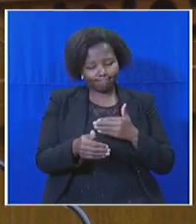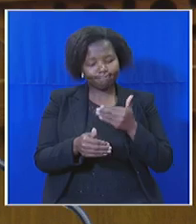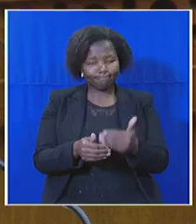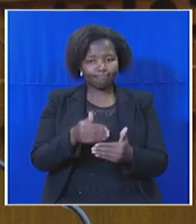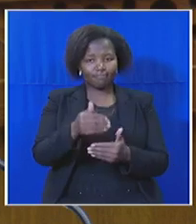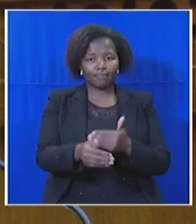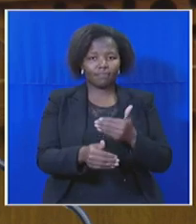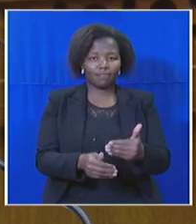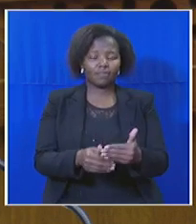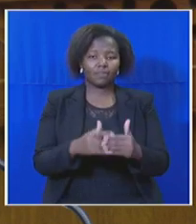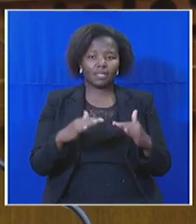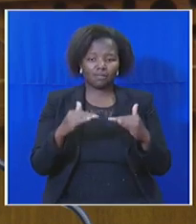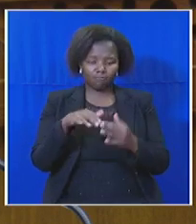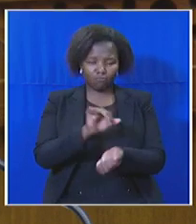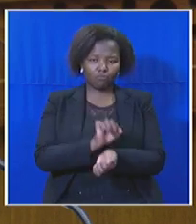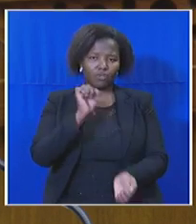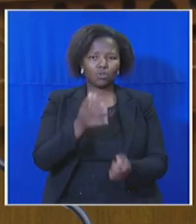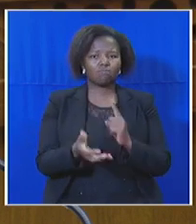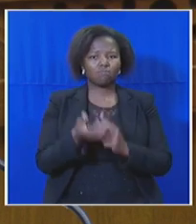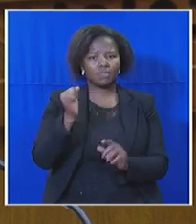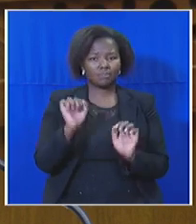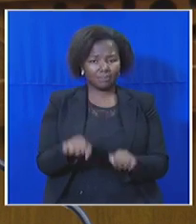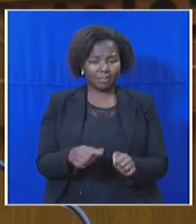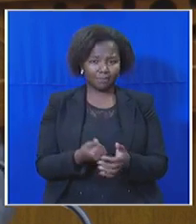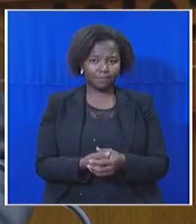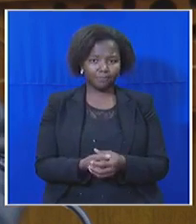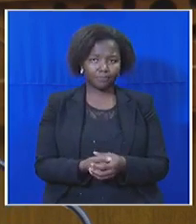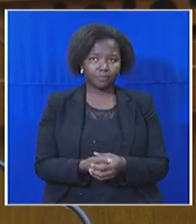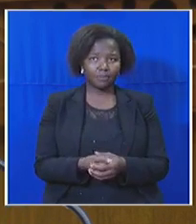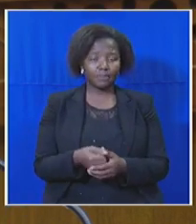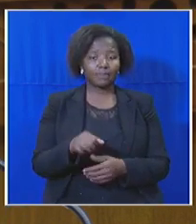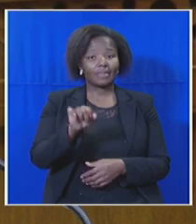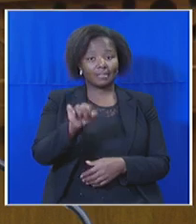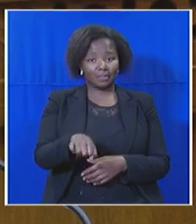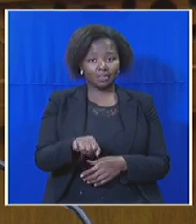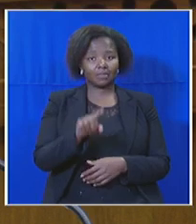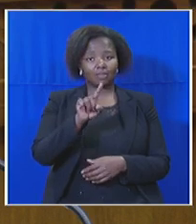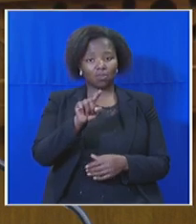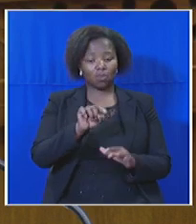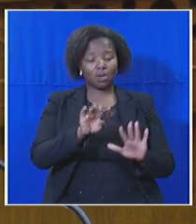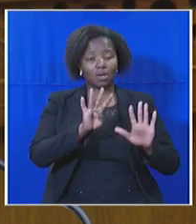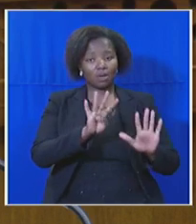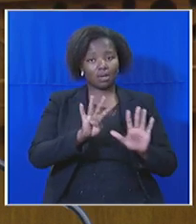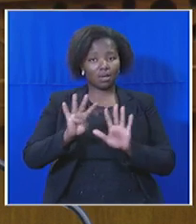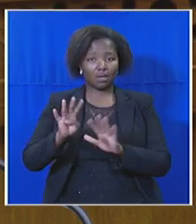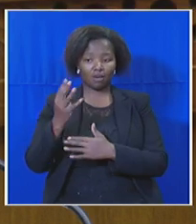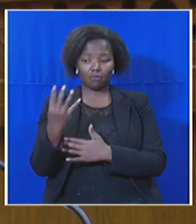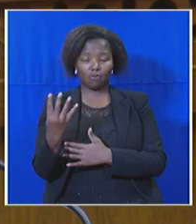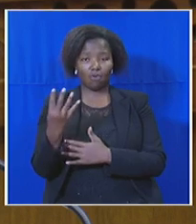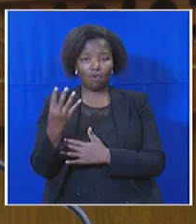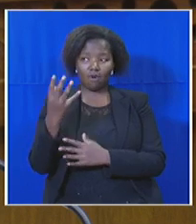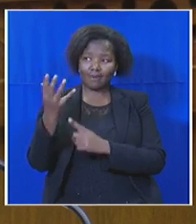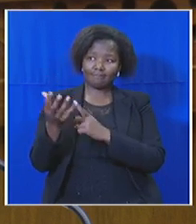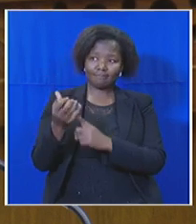freedom. We have indeed used the 1994 victory to transform our country